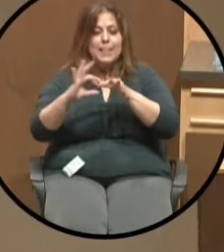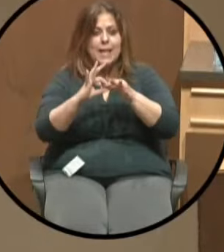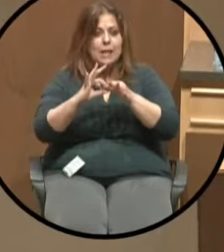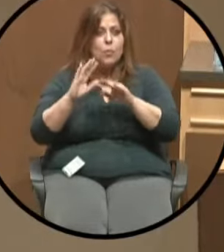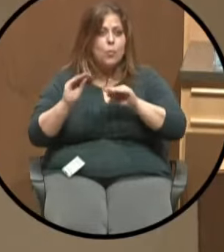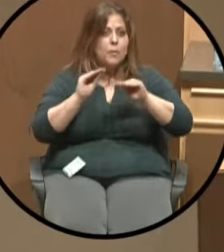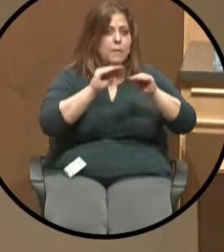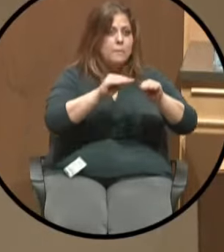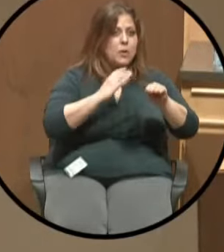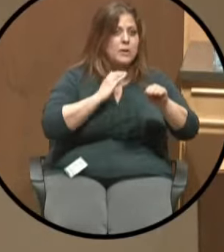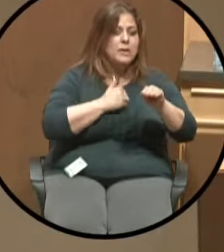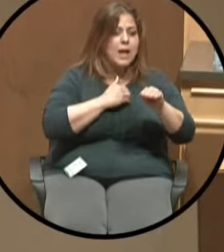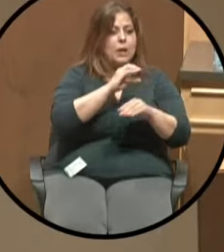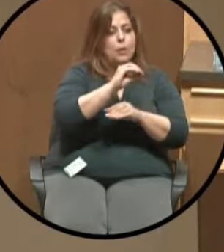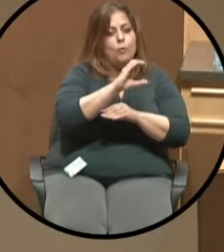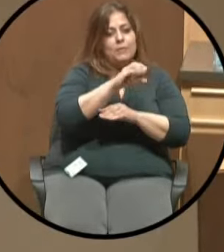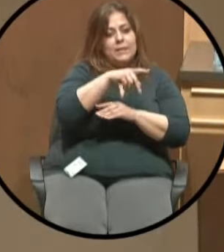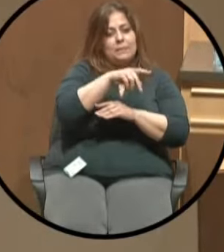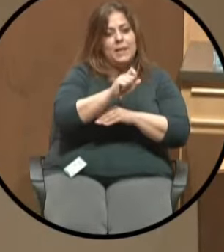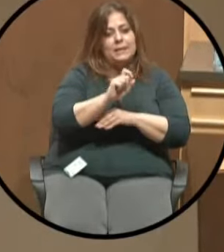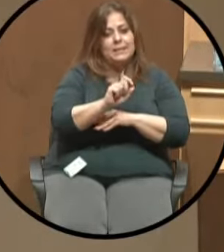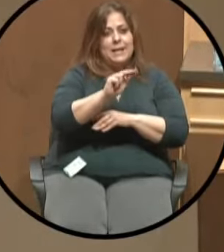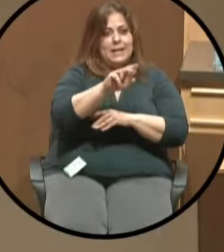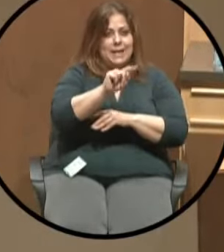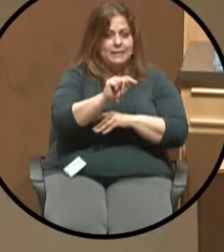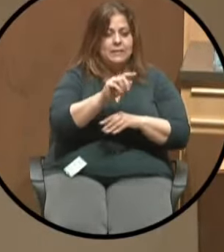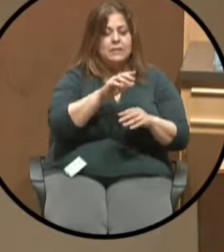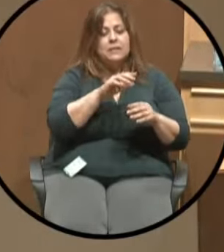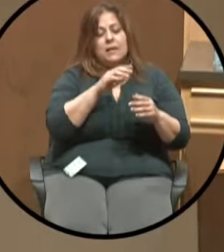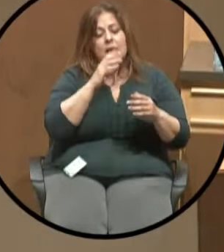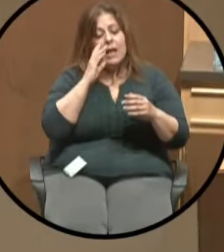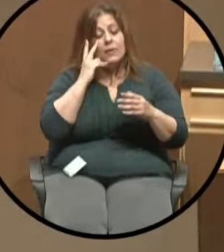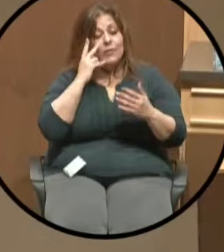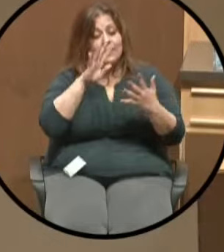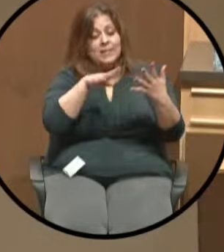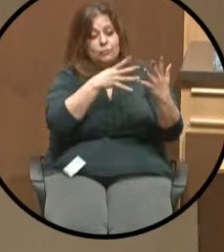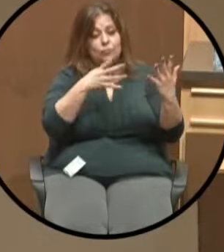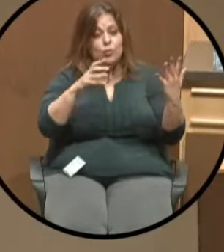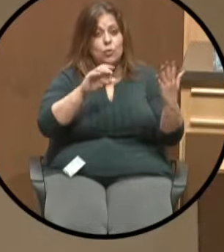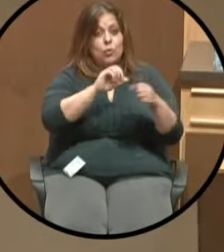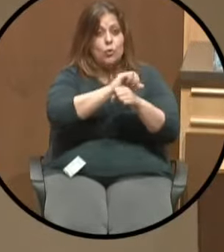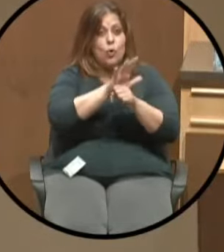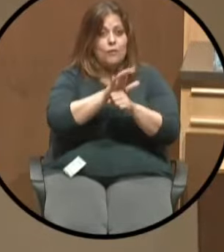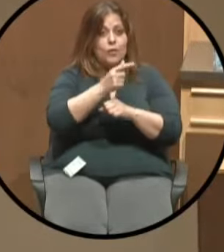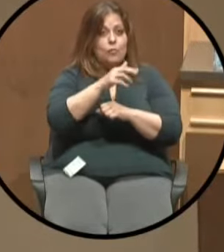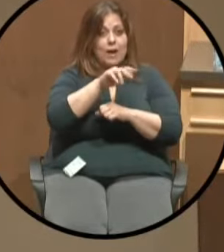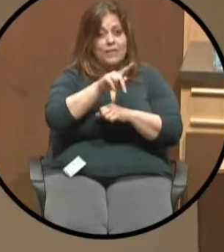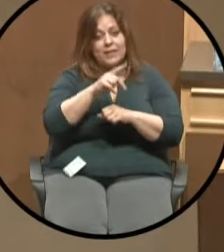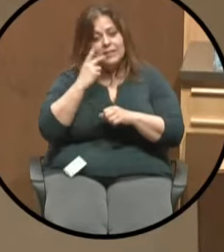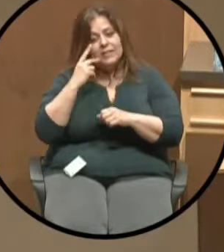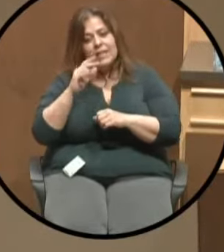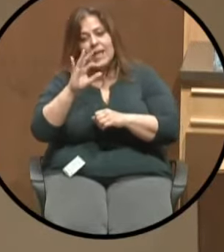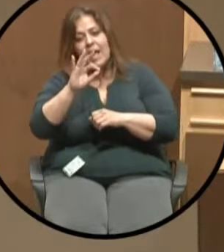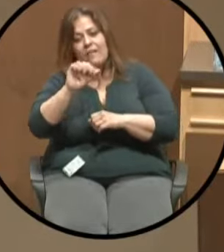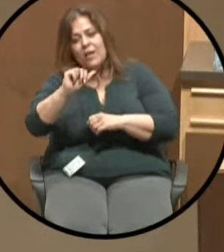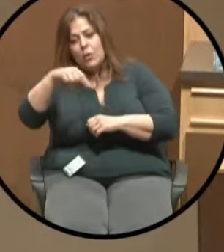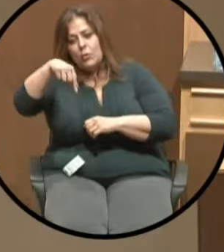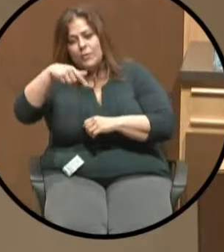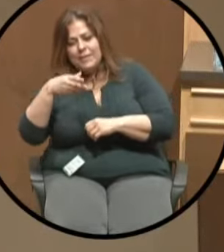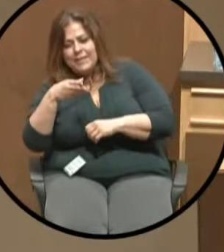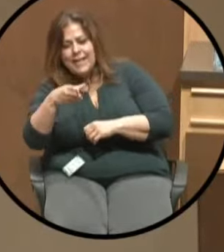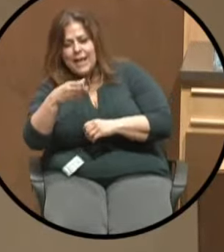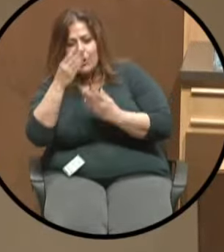sites. Go to ocps.net also and look at our COVID graphic, and you can click on FAQs and information